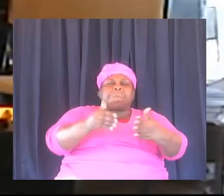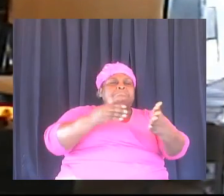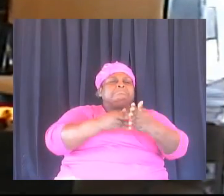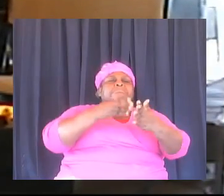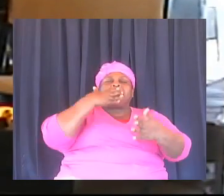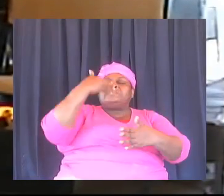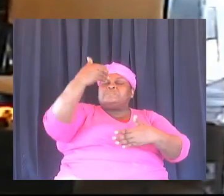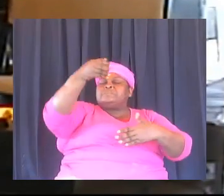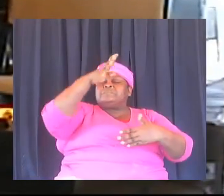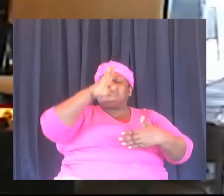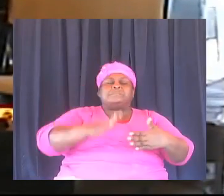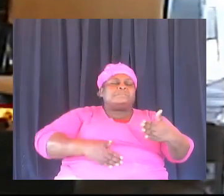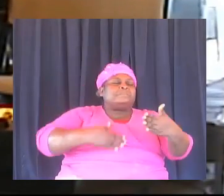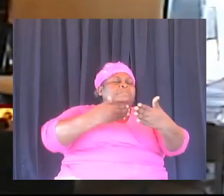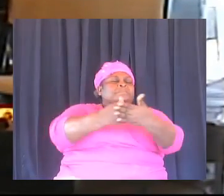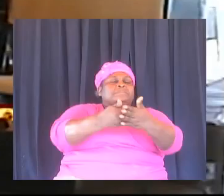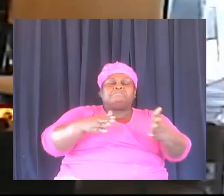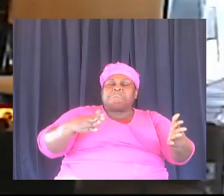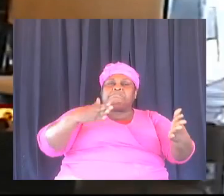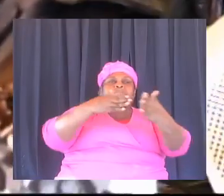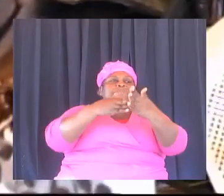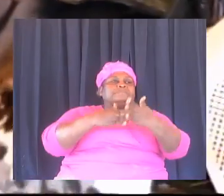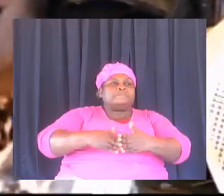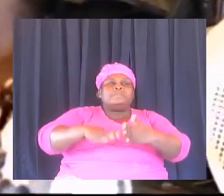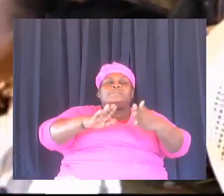Born again. Thank God I'm born